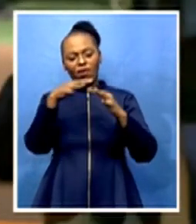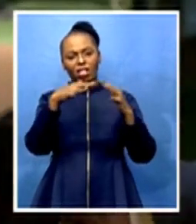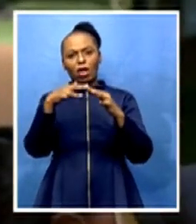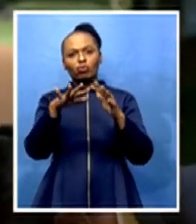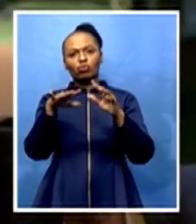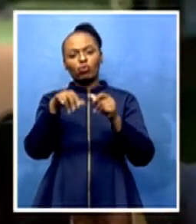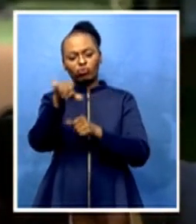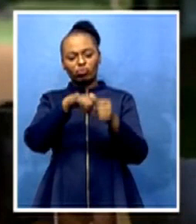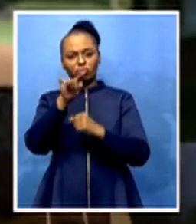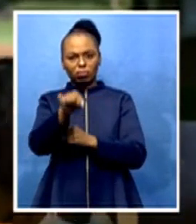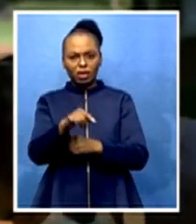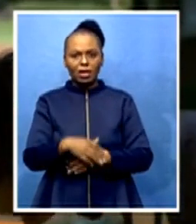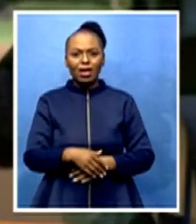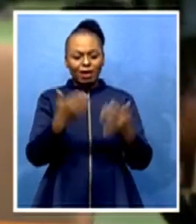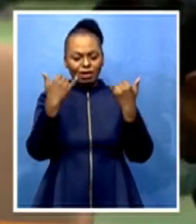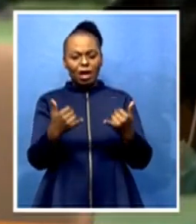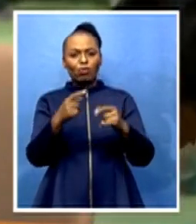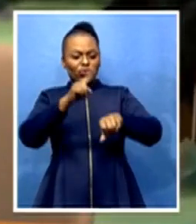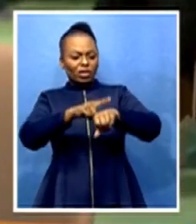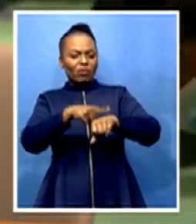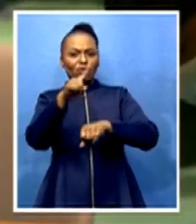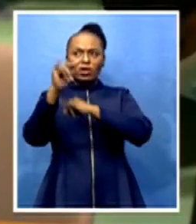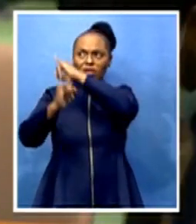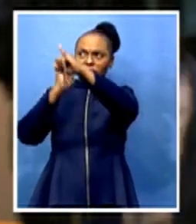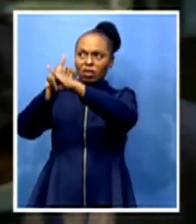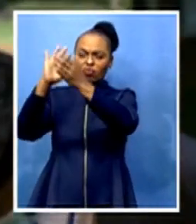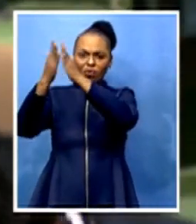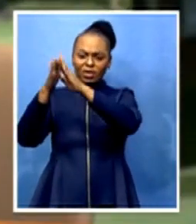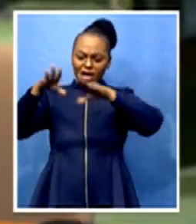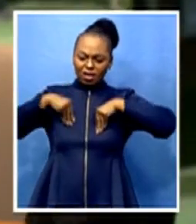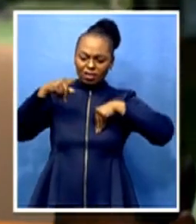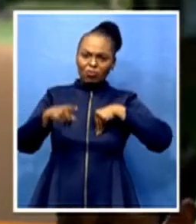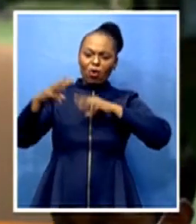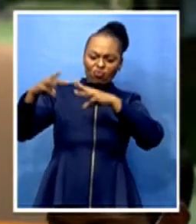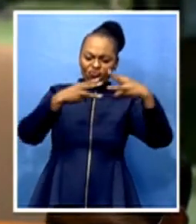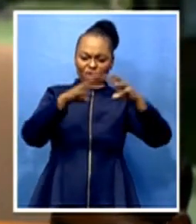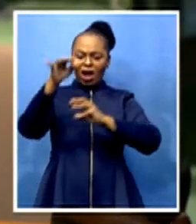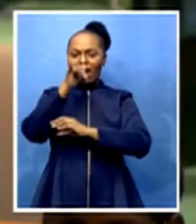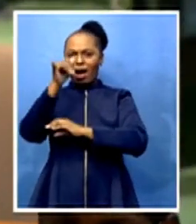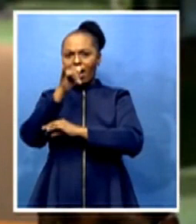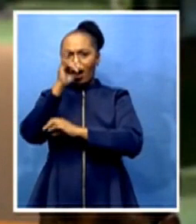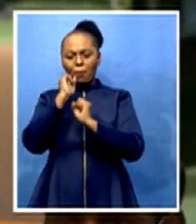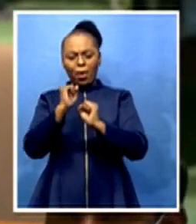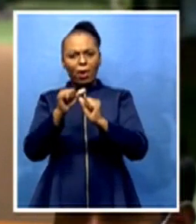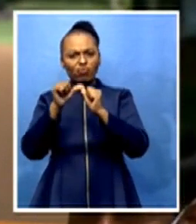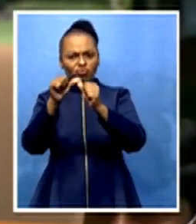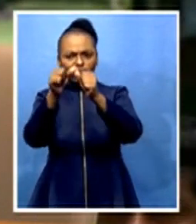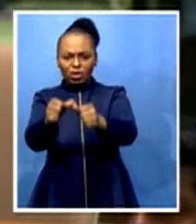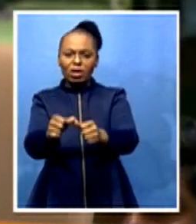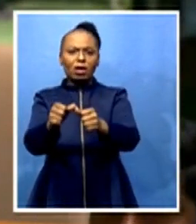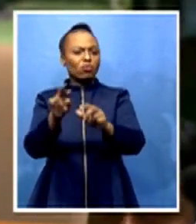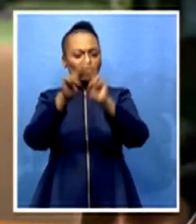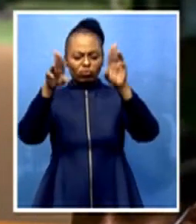international community to tolerate the war crimes and crimes against humanity committed by Myanmar military.